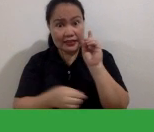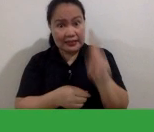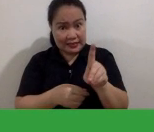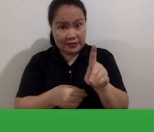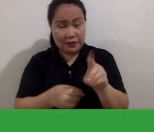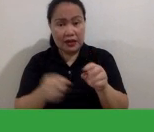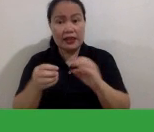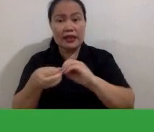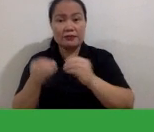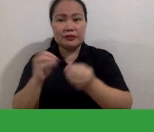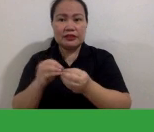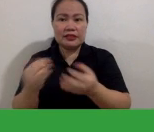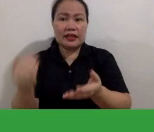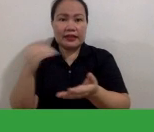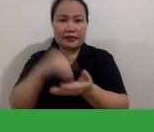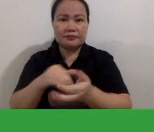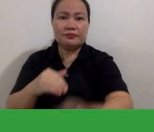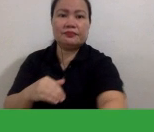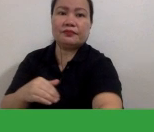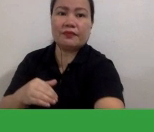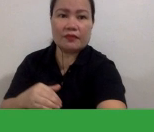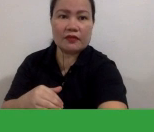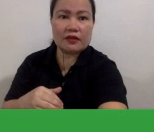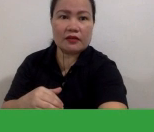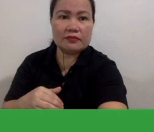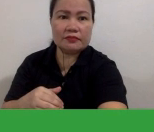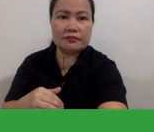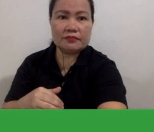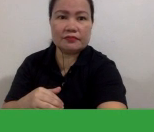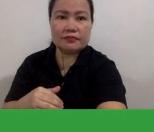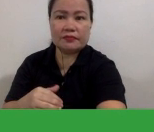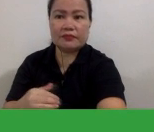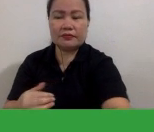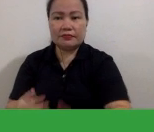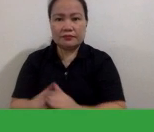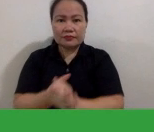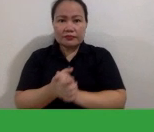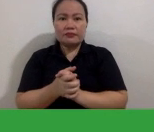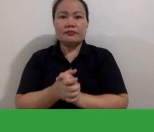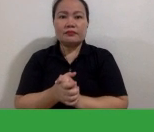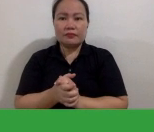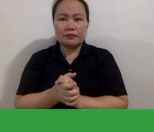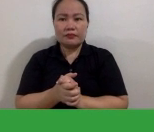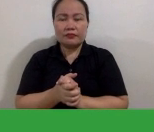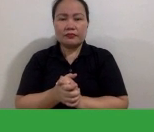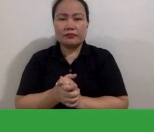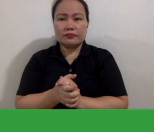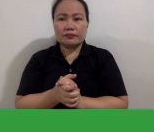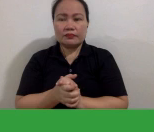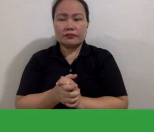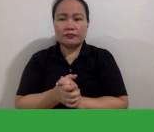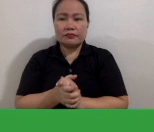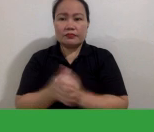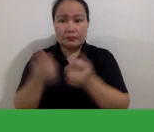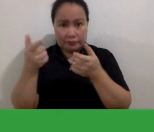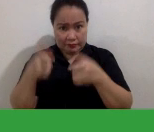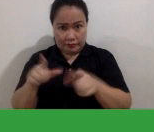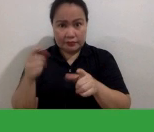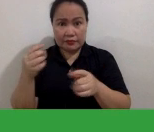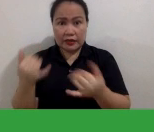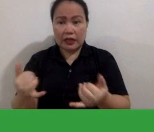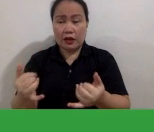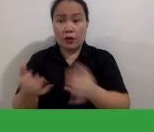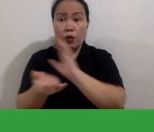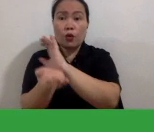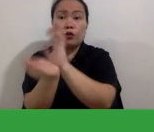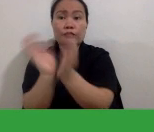decimal numbers. So, again ha, this is always your ones value. Okay, so let